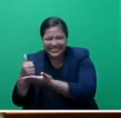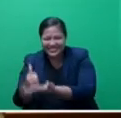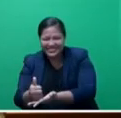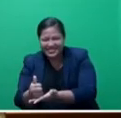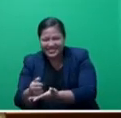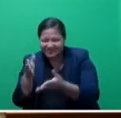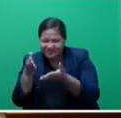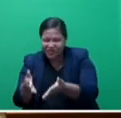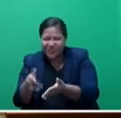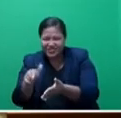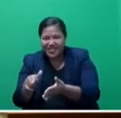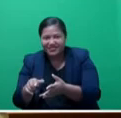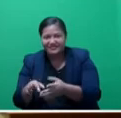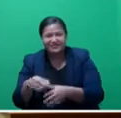address.